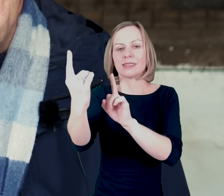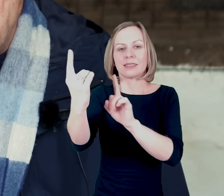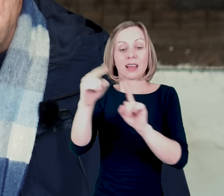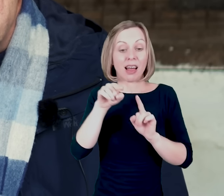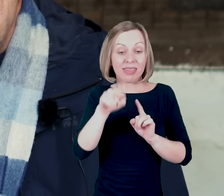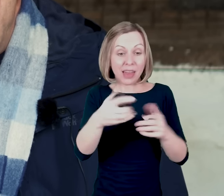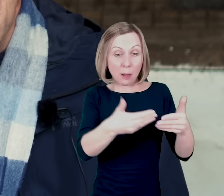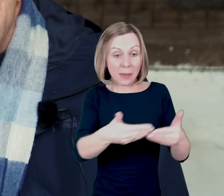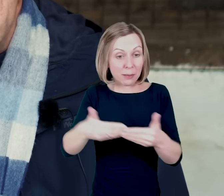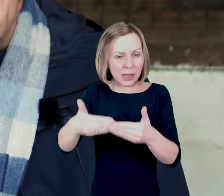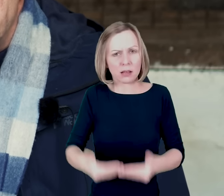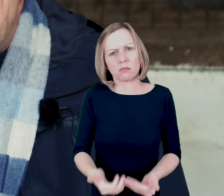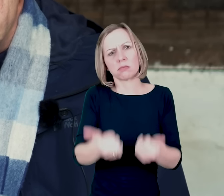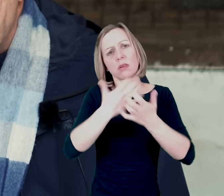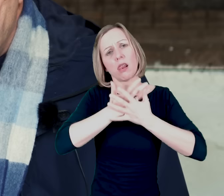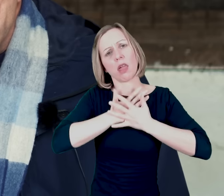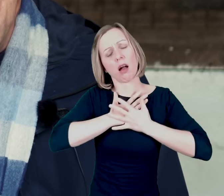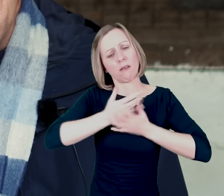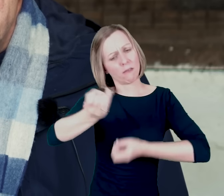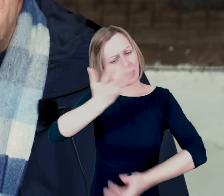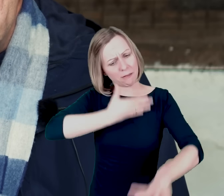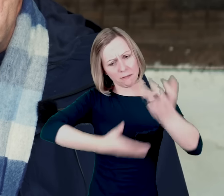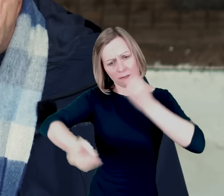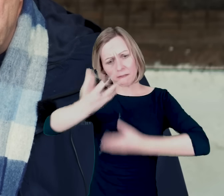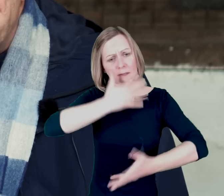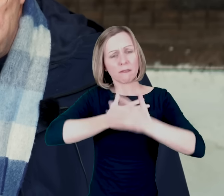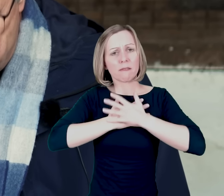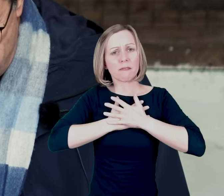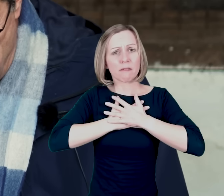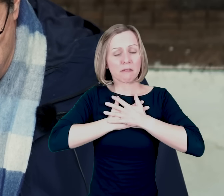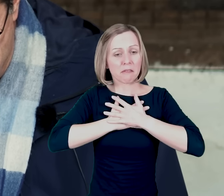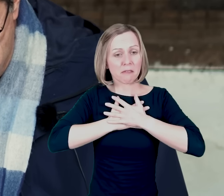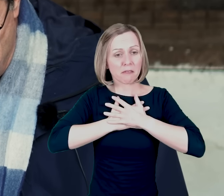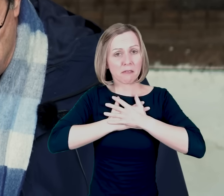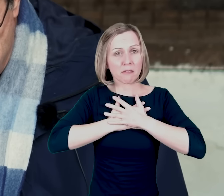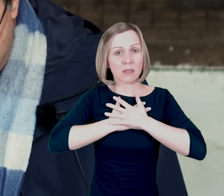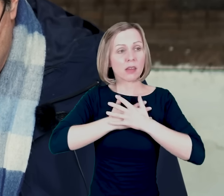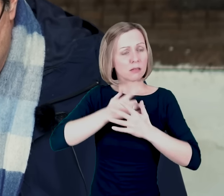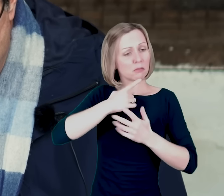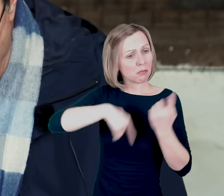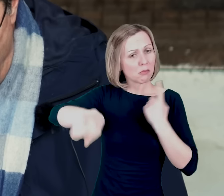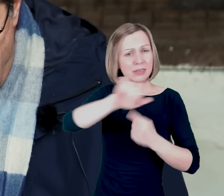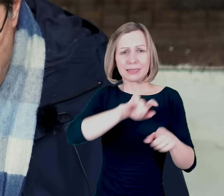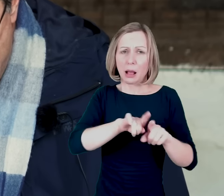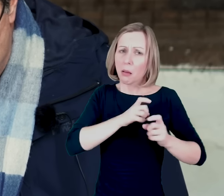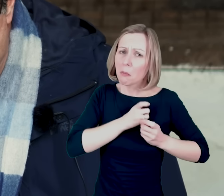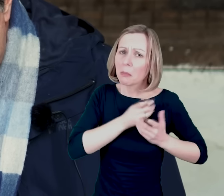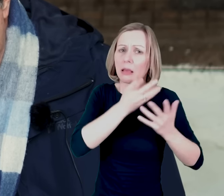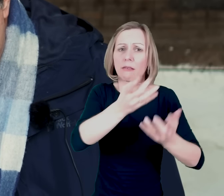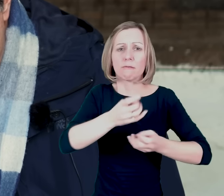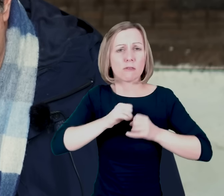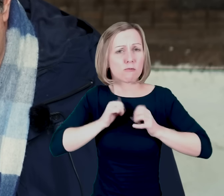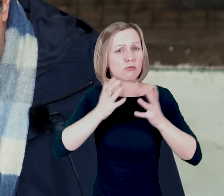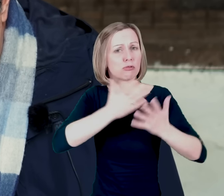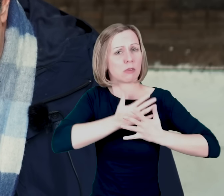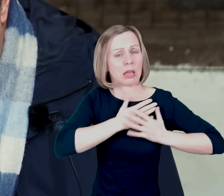who shows us unconditional love and calls us to show unconditional love in return. I hope and pray that